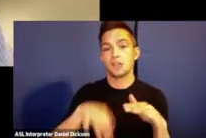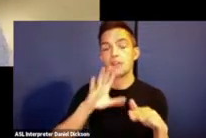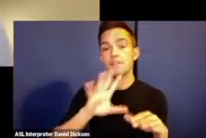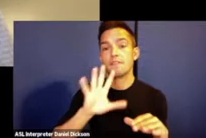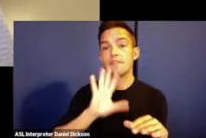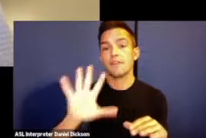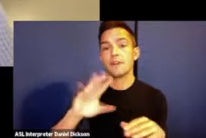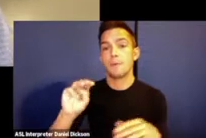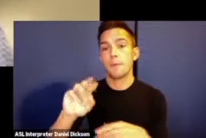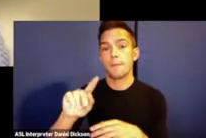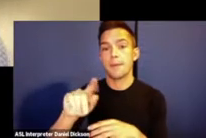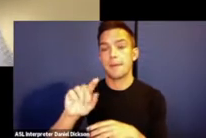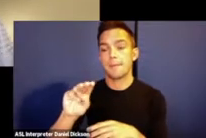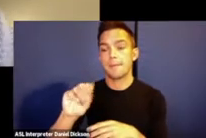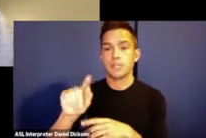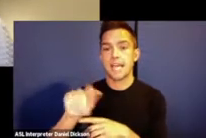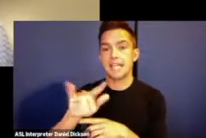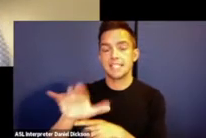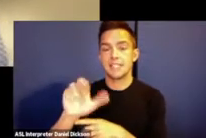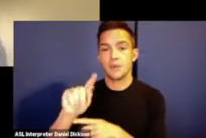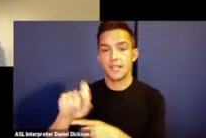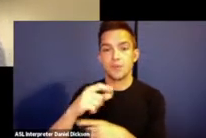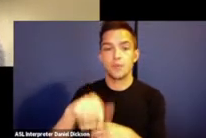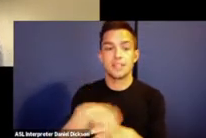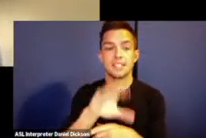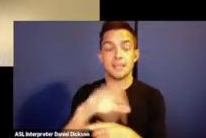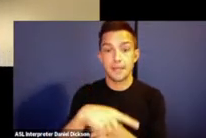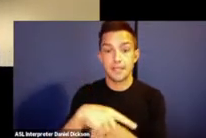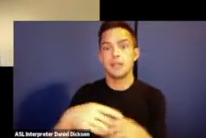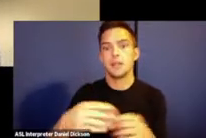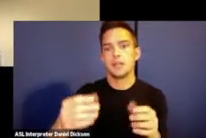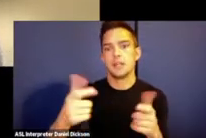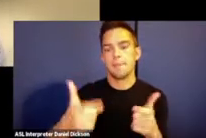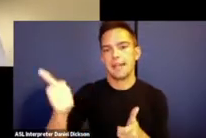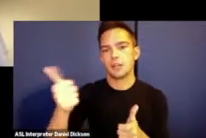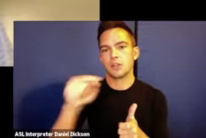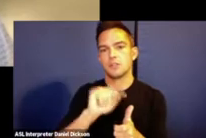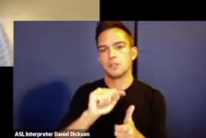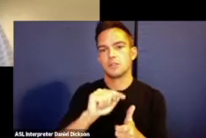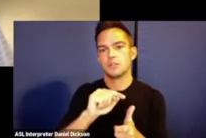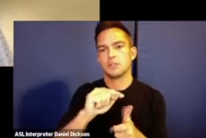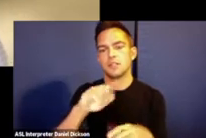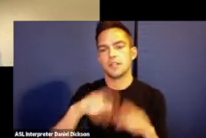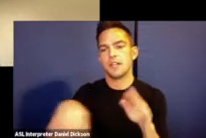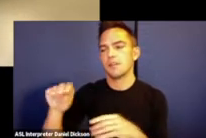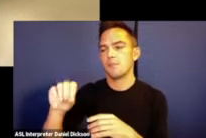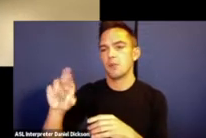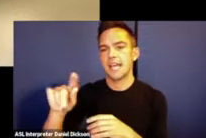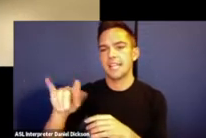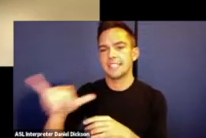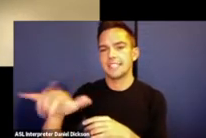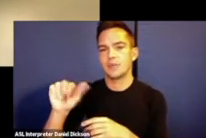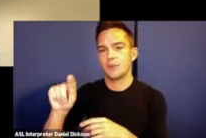children with cerebral palsy and other developmental disabilities is far, far greater than the mortality rate for children